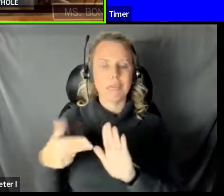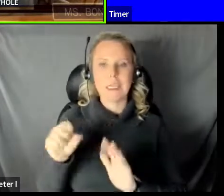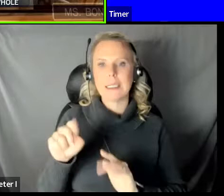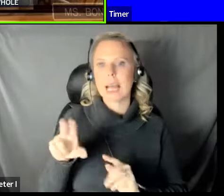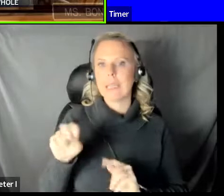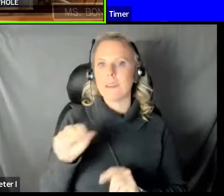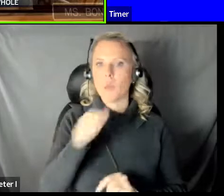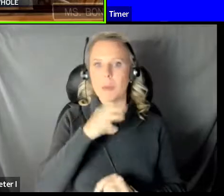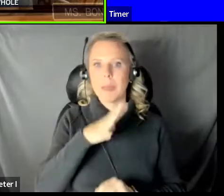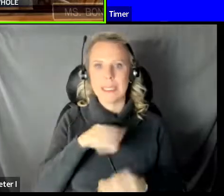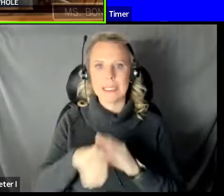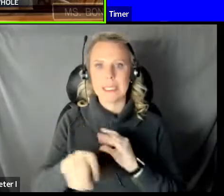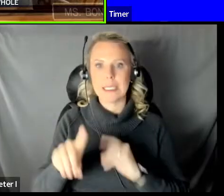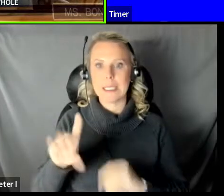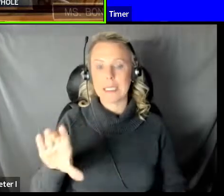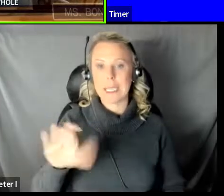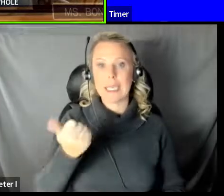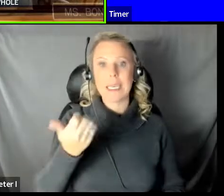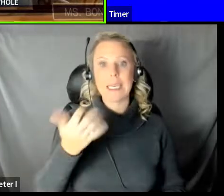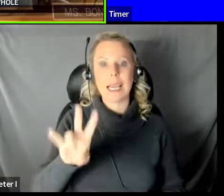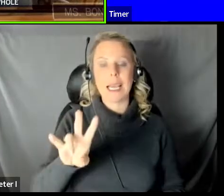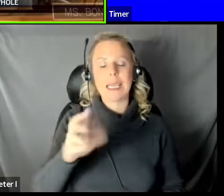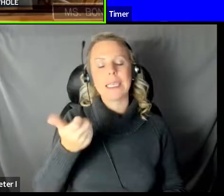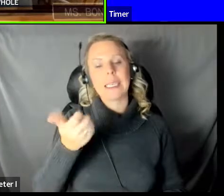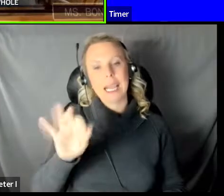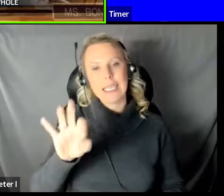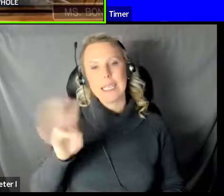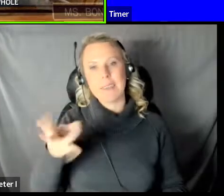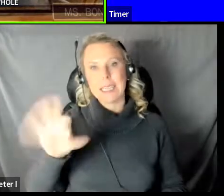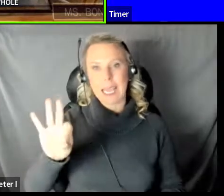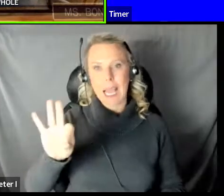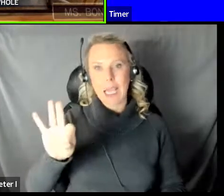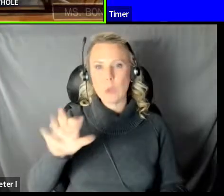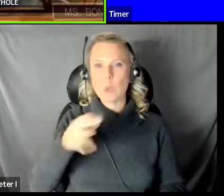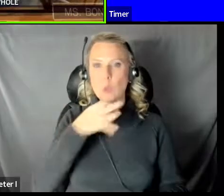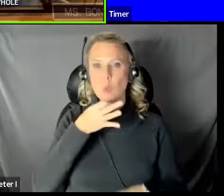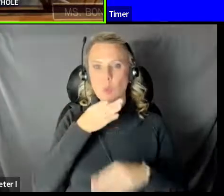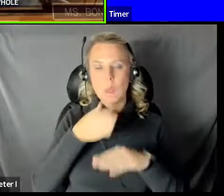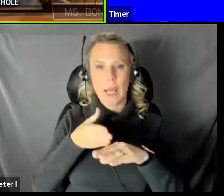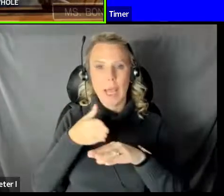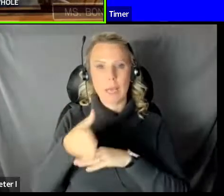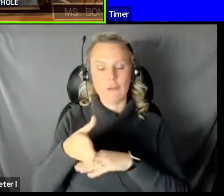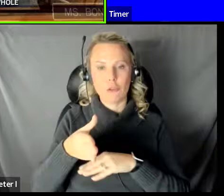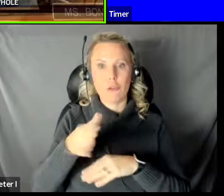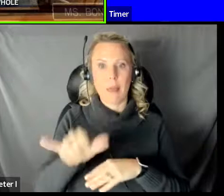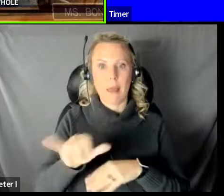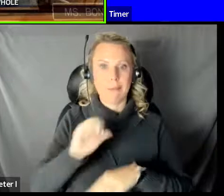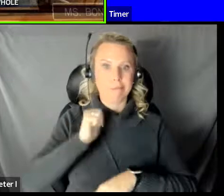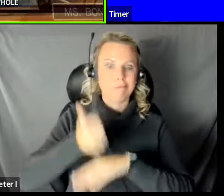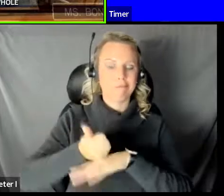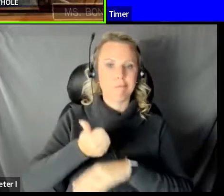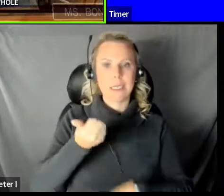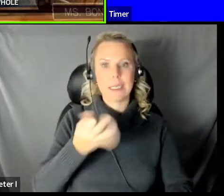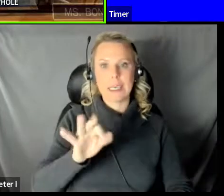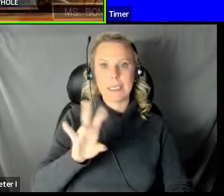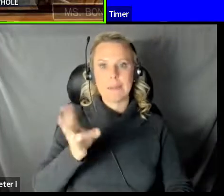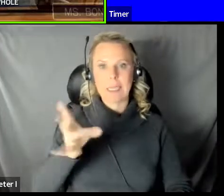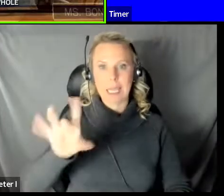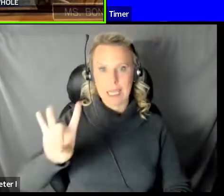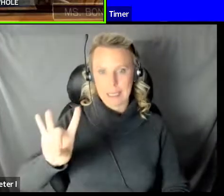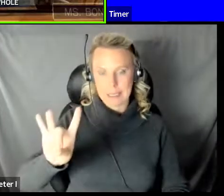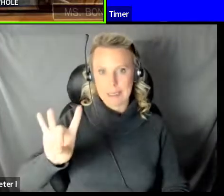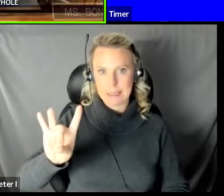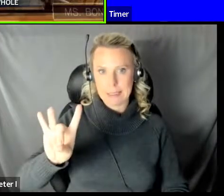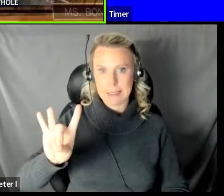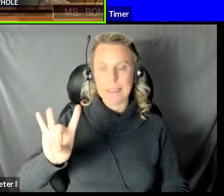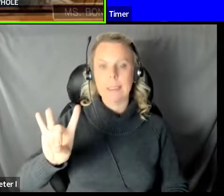DC. In 1979, short after the District of Columbia Commission for Women Act of 1978